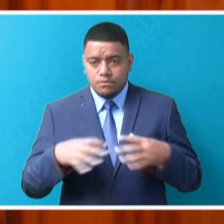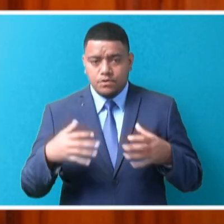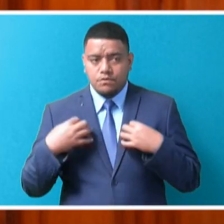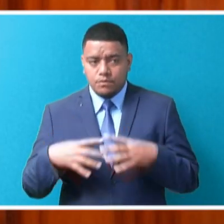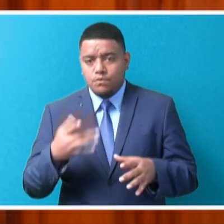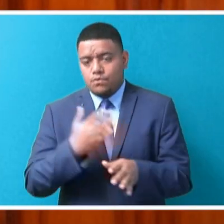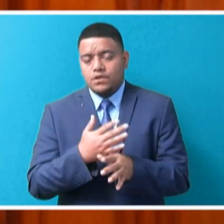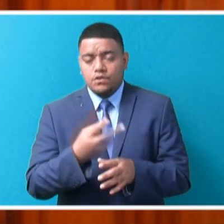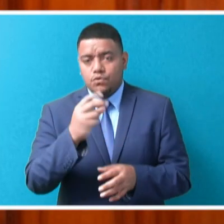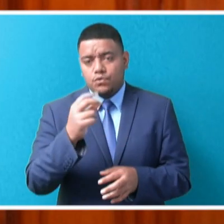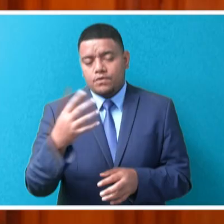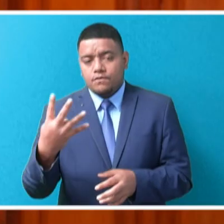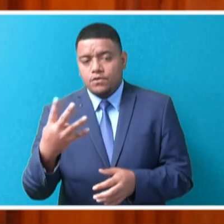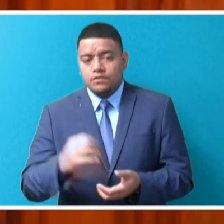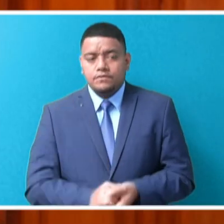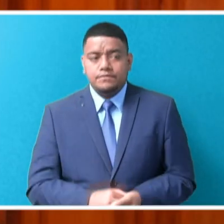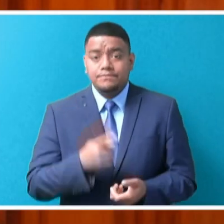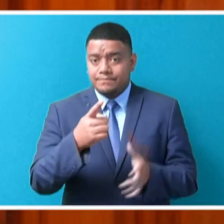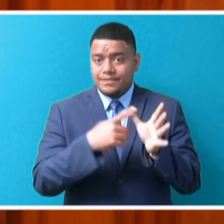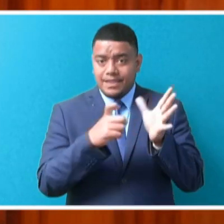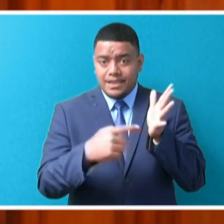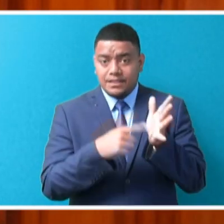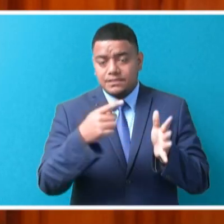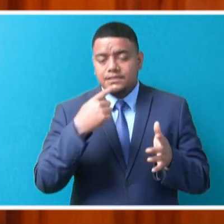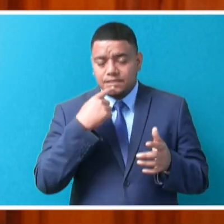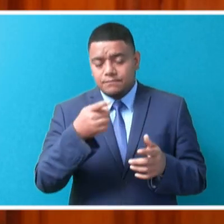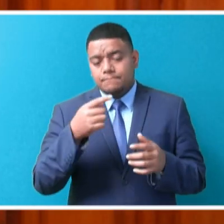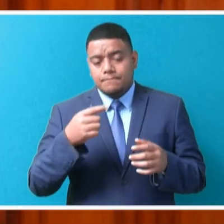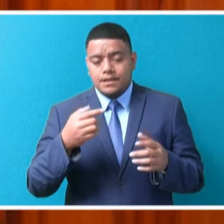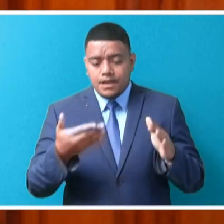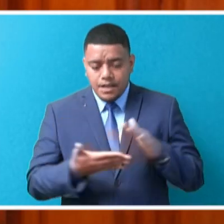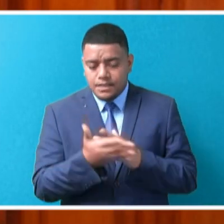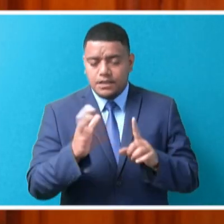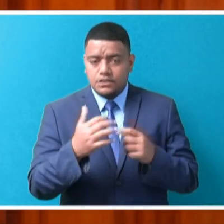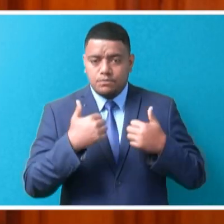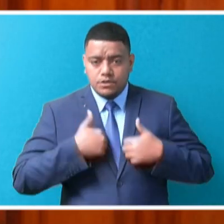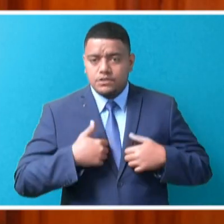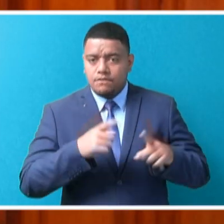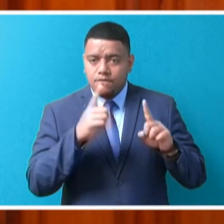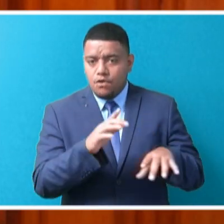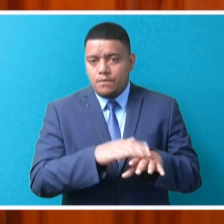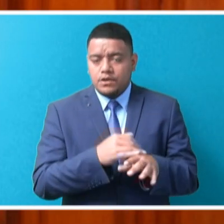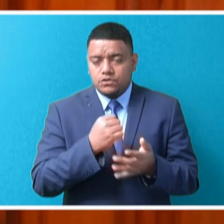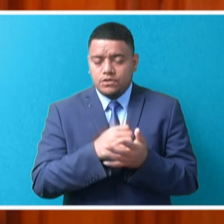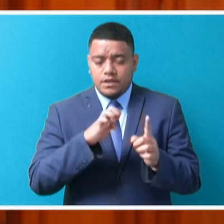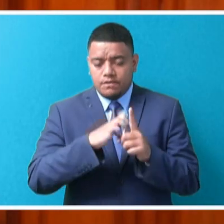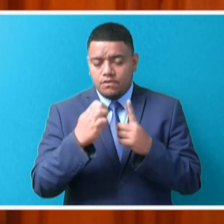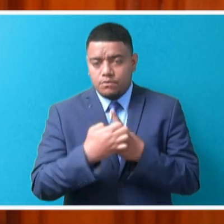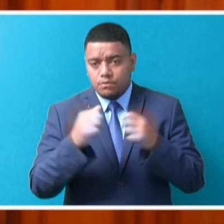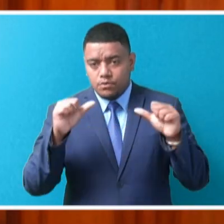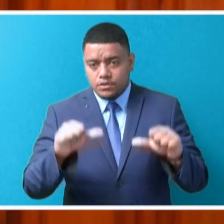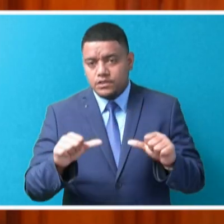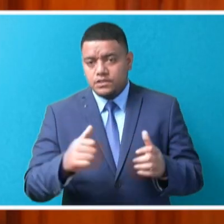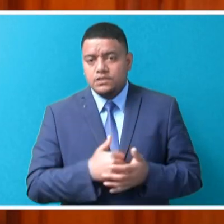of 2024, an act that regulates and promotes sustainable aquaculture practices, ensures environmental protection,